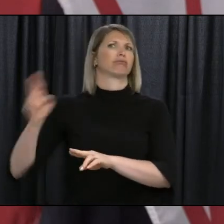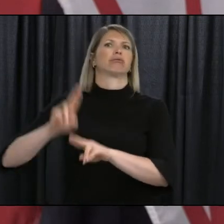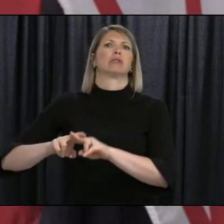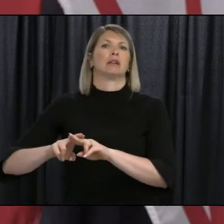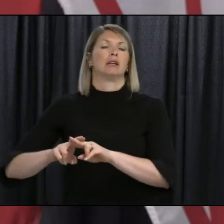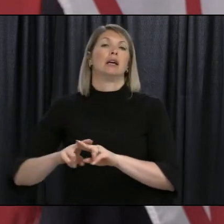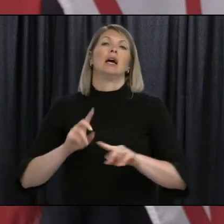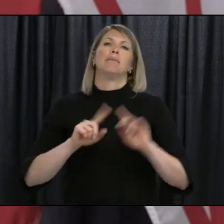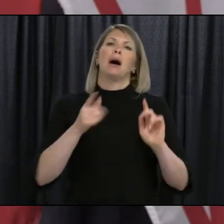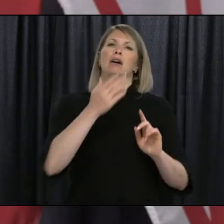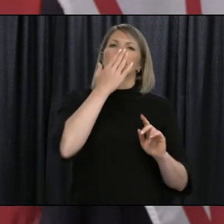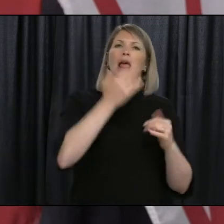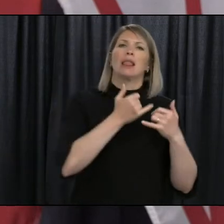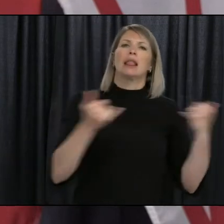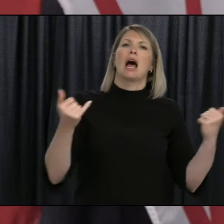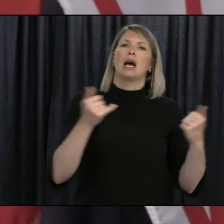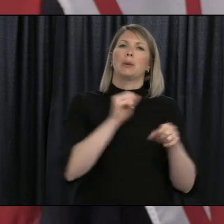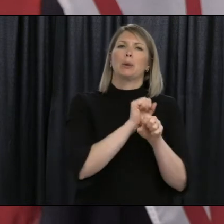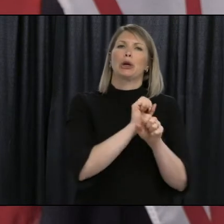still frontline and